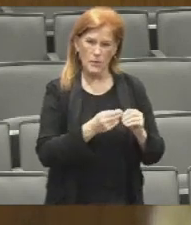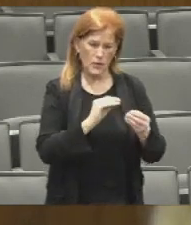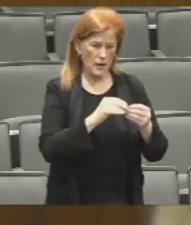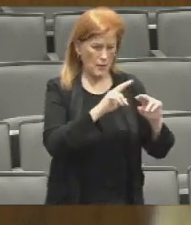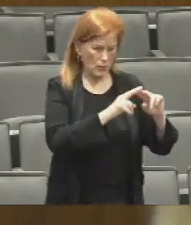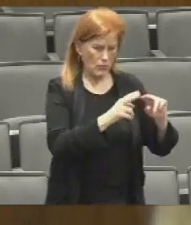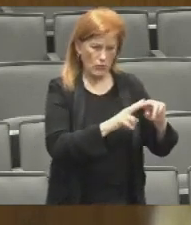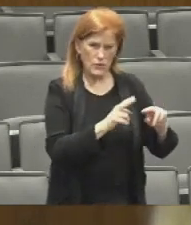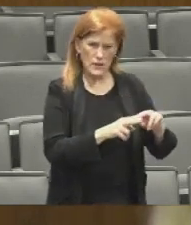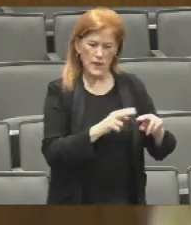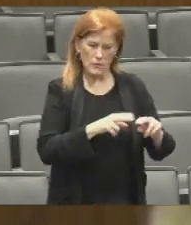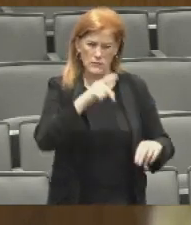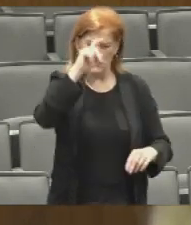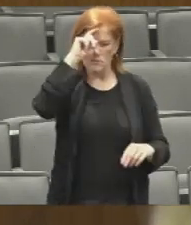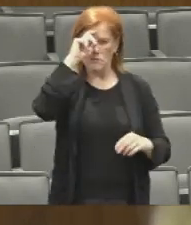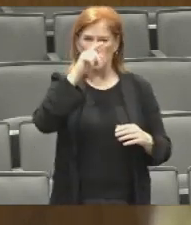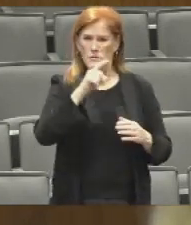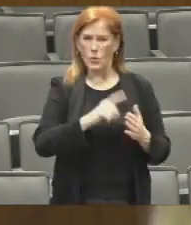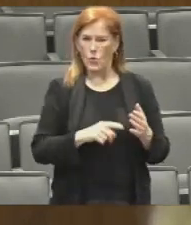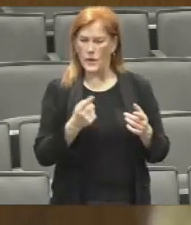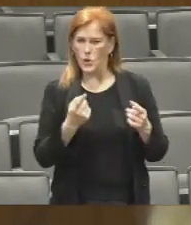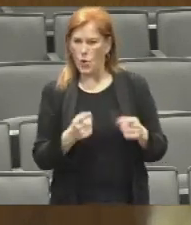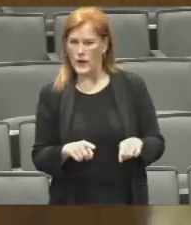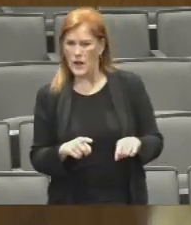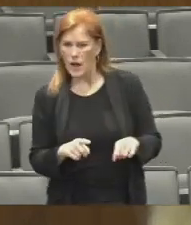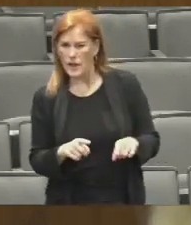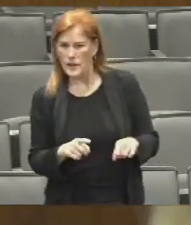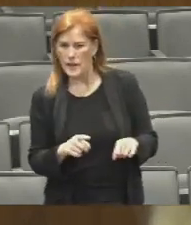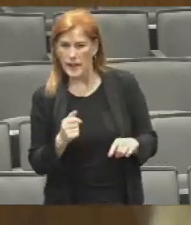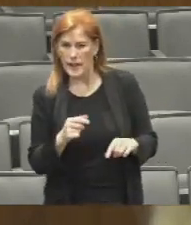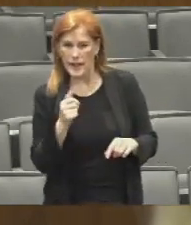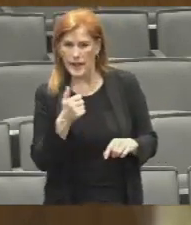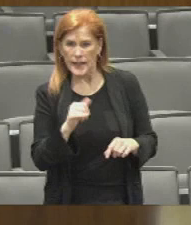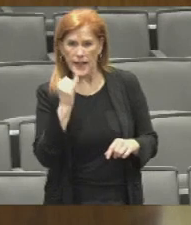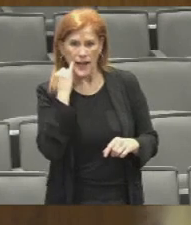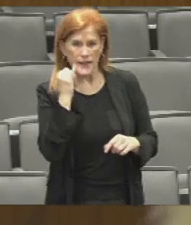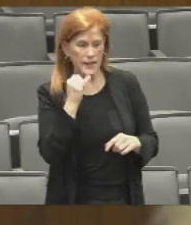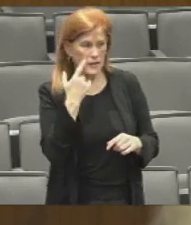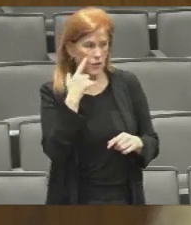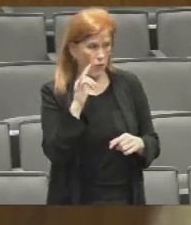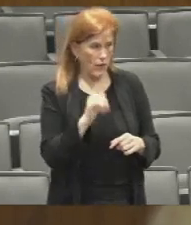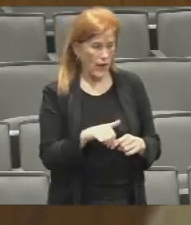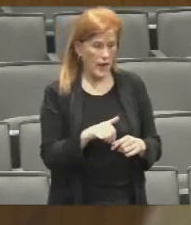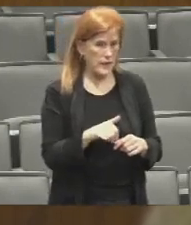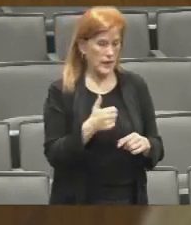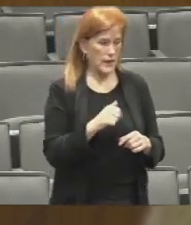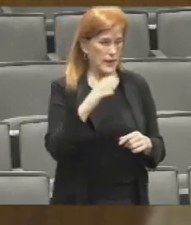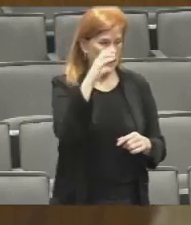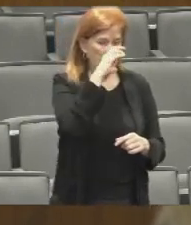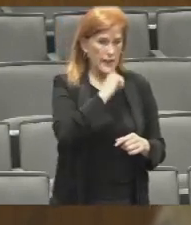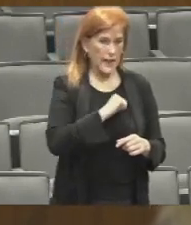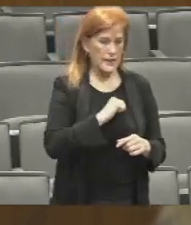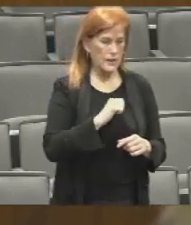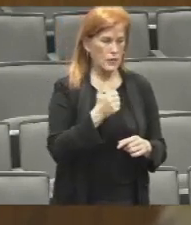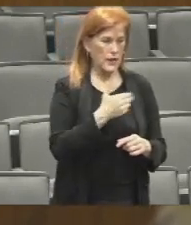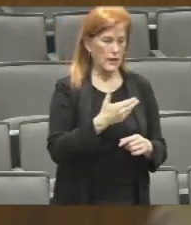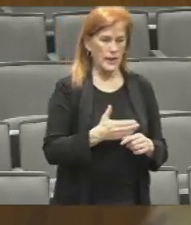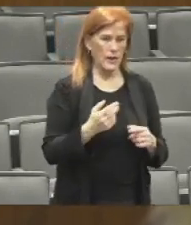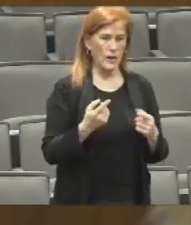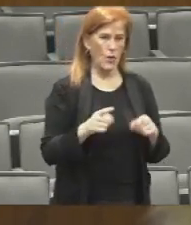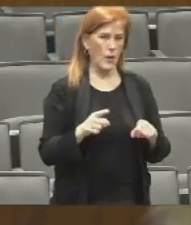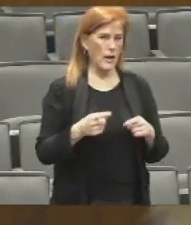think what's going on. Is there any thought to that somewhere? Or any guesses or anything going on in,